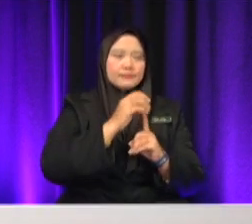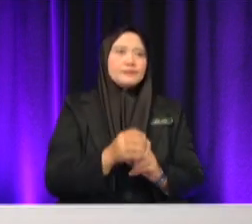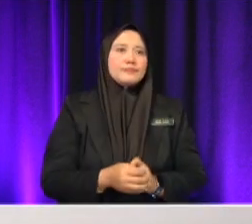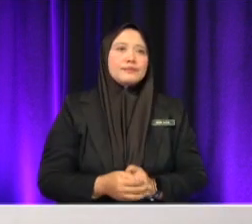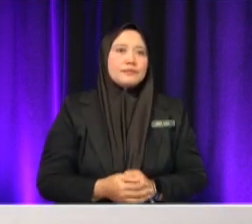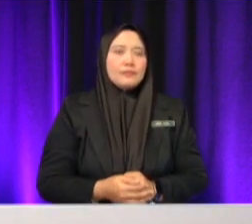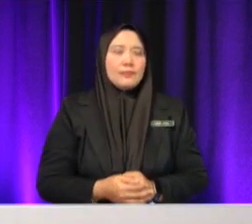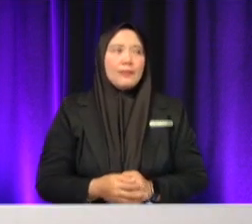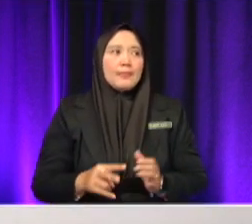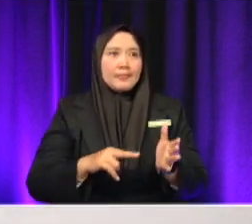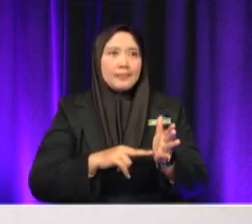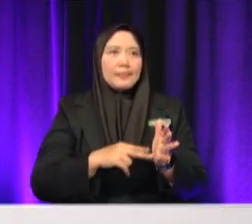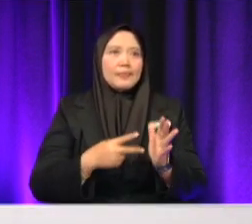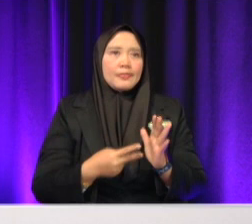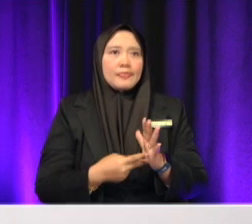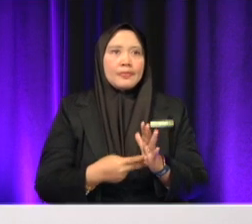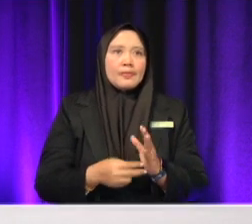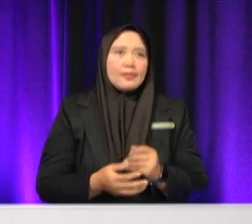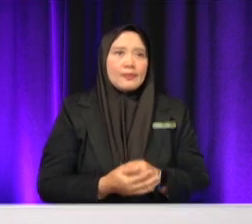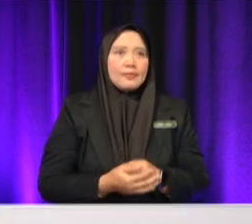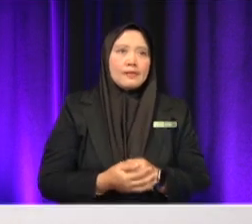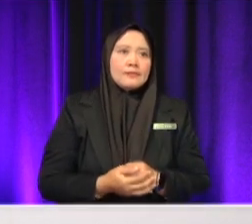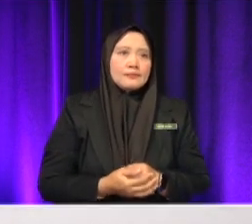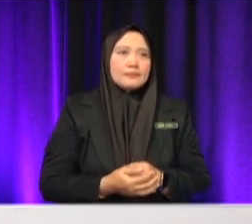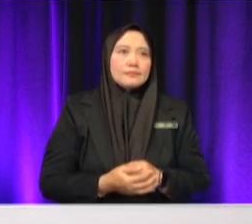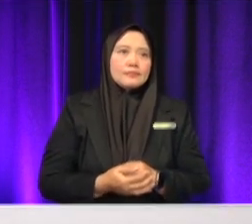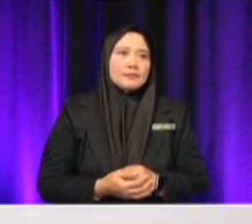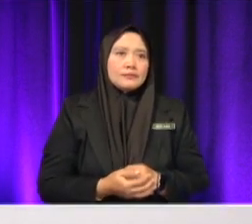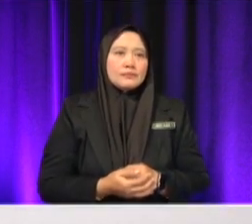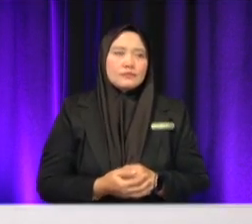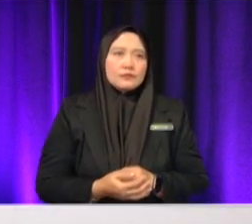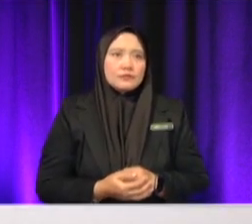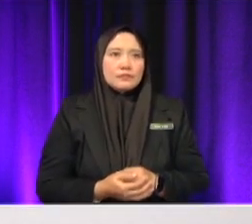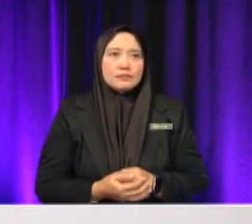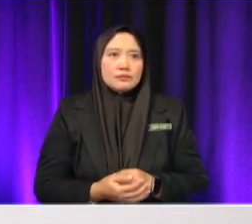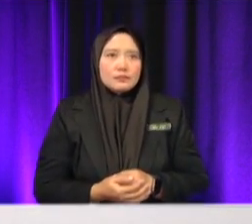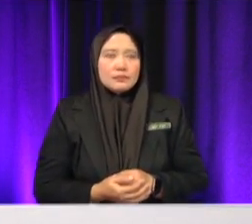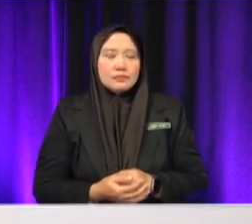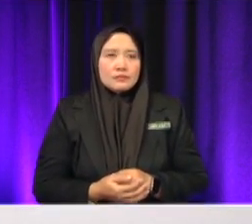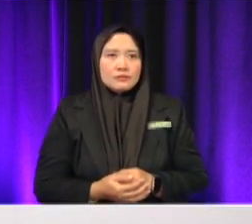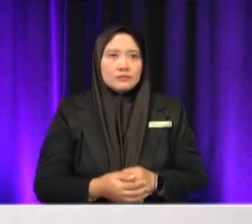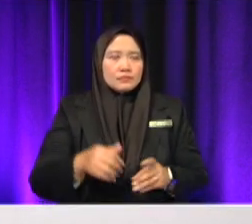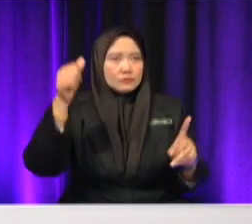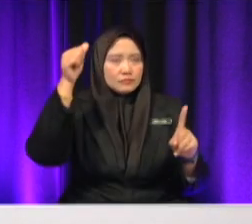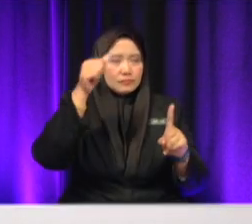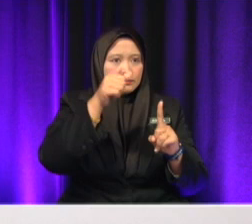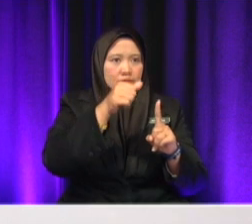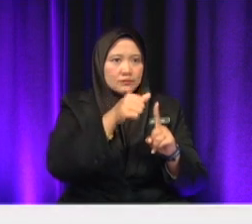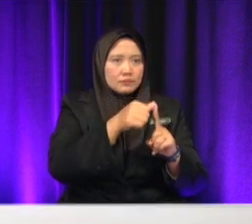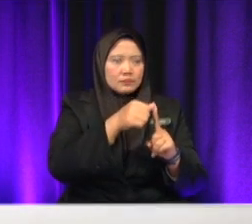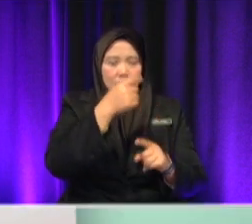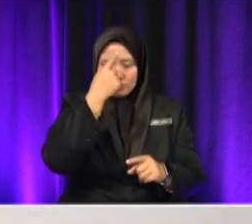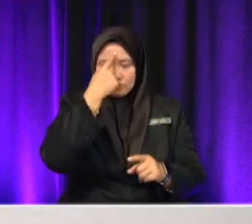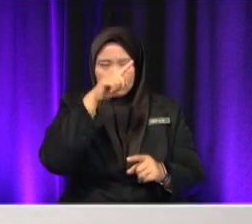Objective. And the meaning of objective is? The aim of something. Okay, the aim of something, which is to